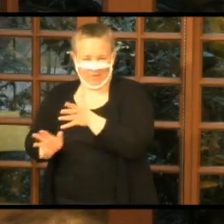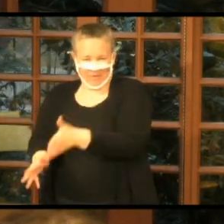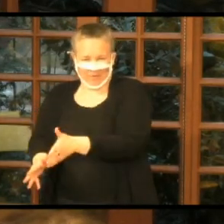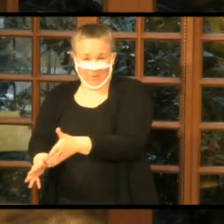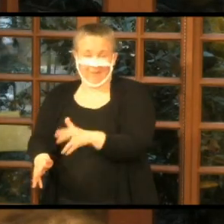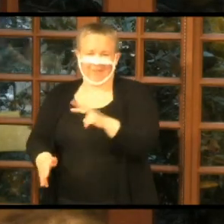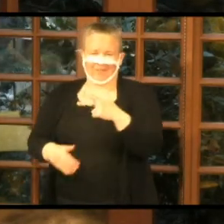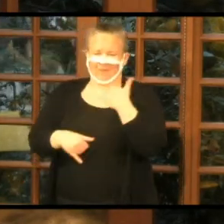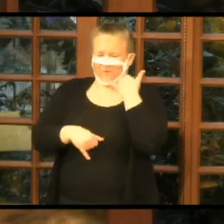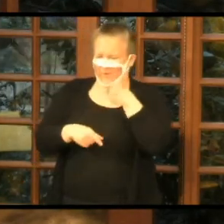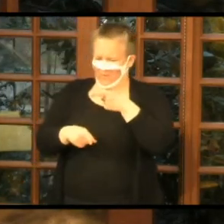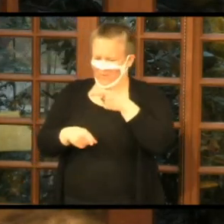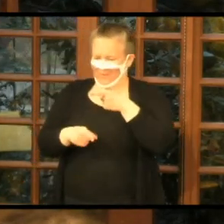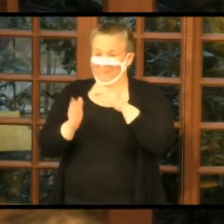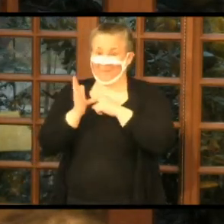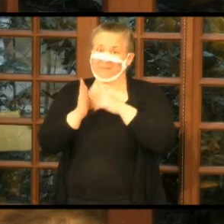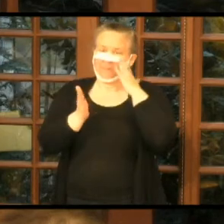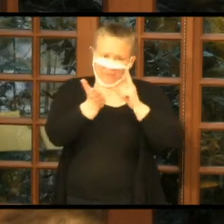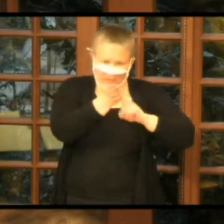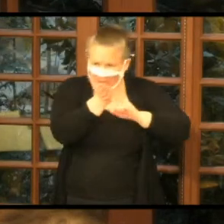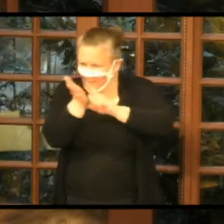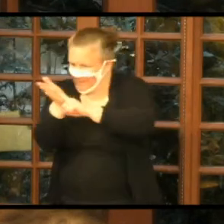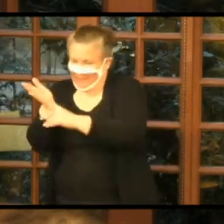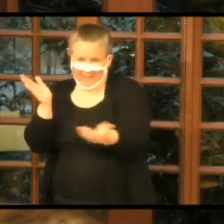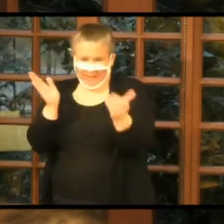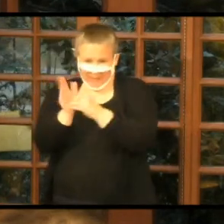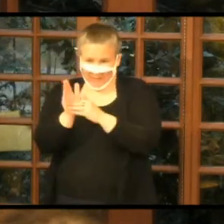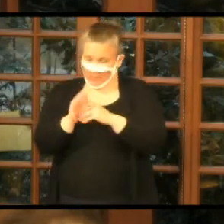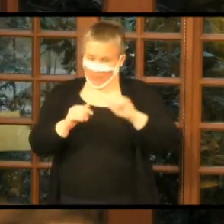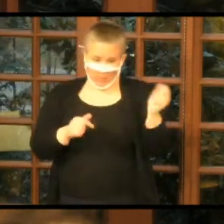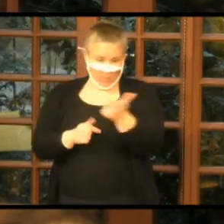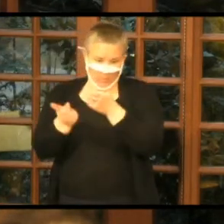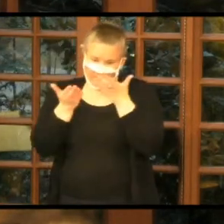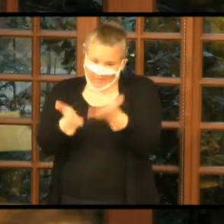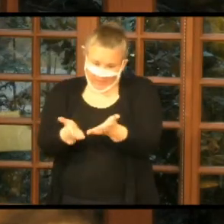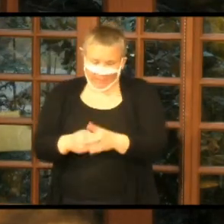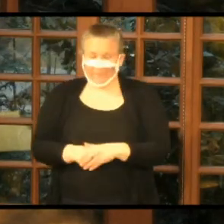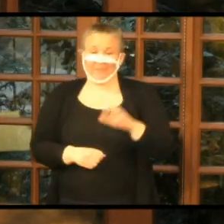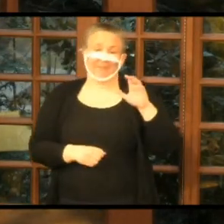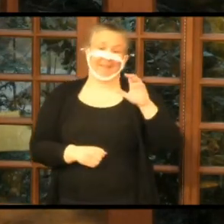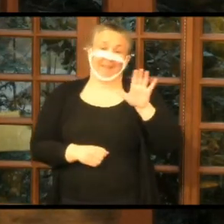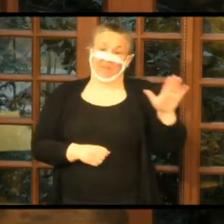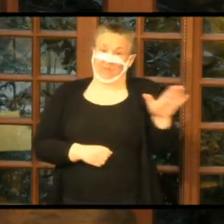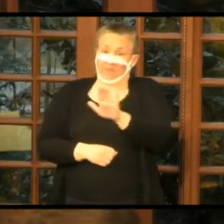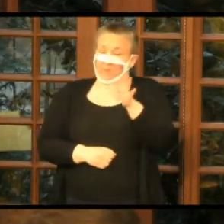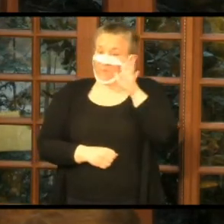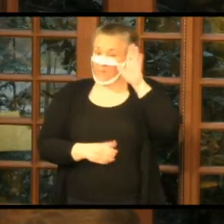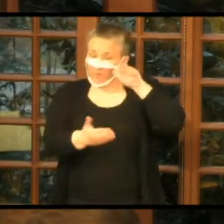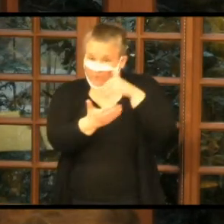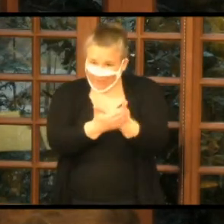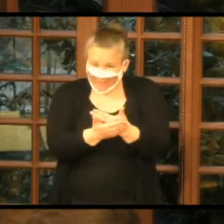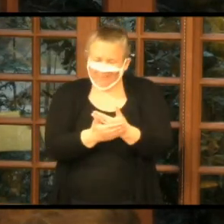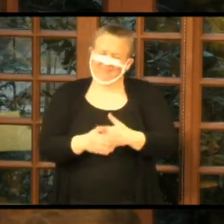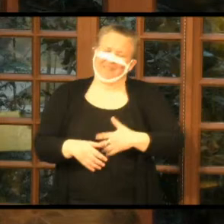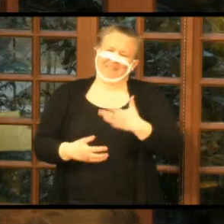phone prompts another round of bed checks, but everyone is accounted for. Elliot and Austin's parents arrive, yelling in a mix of